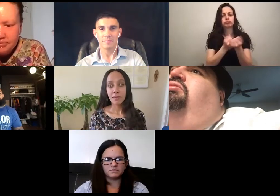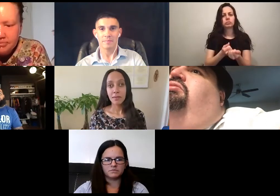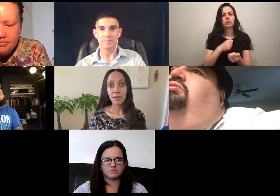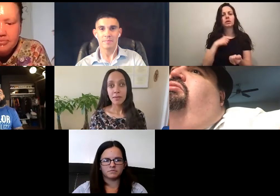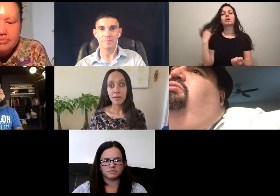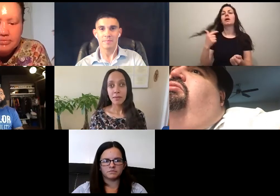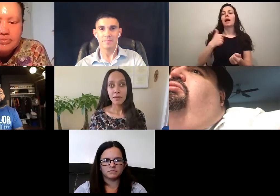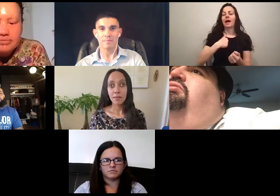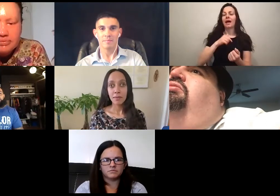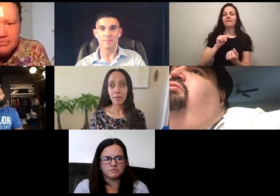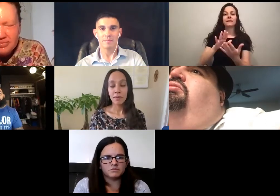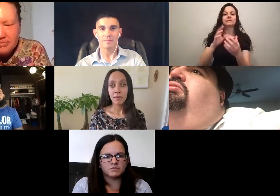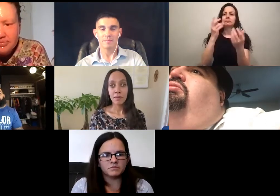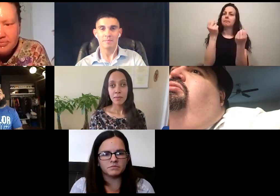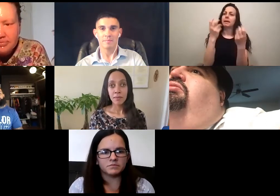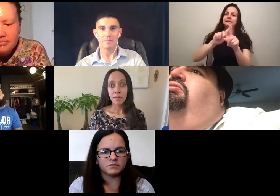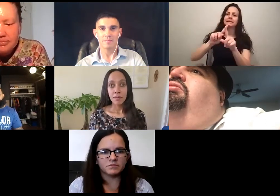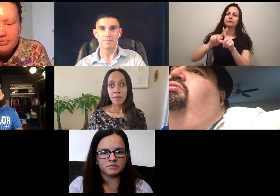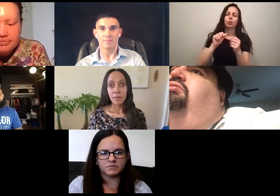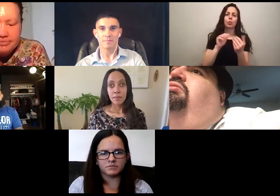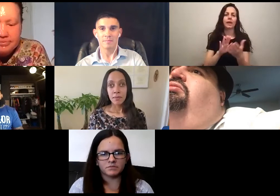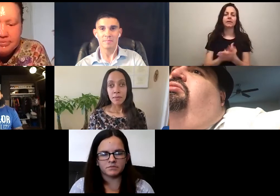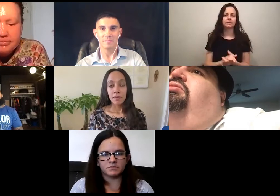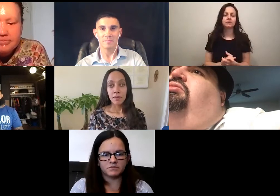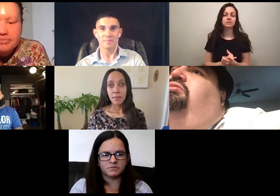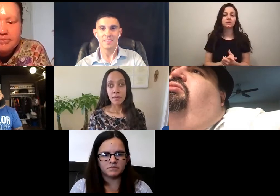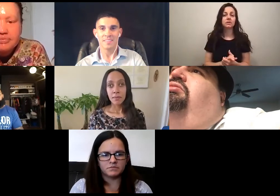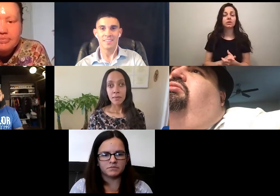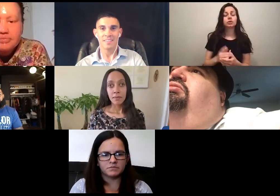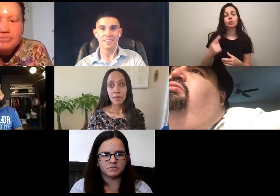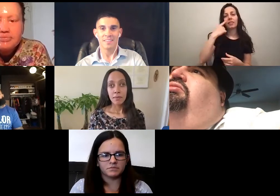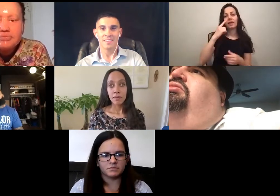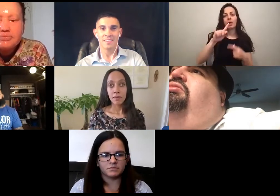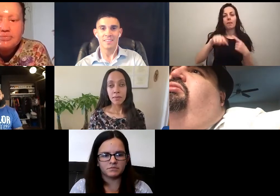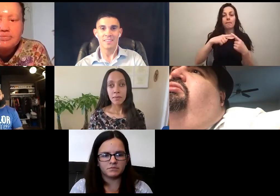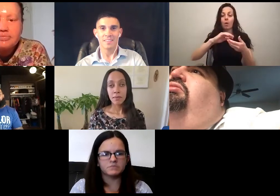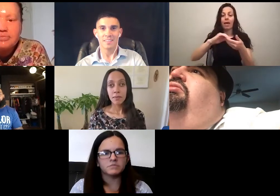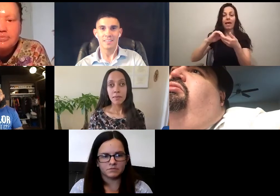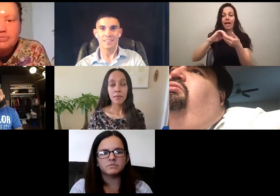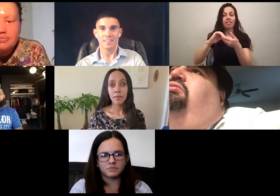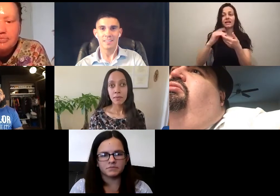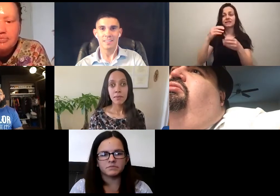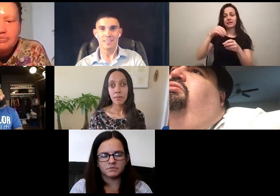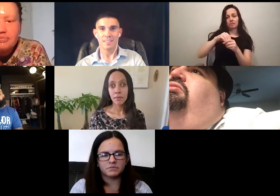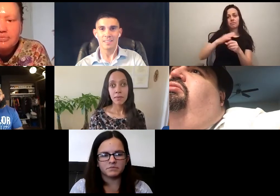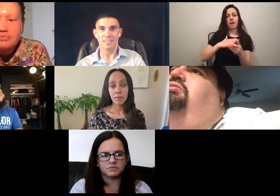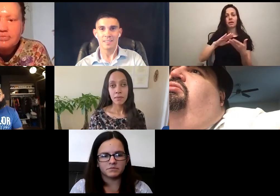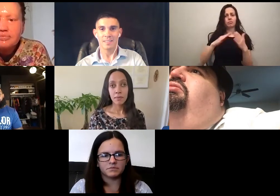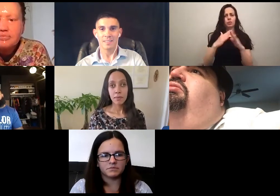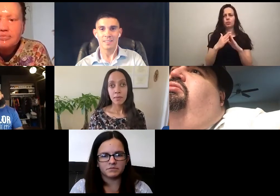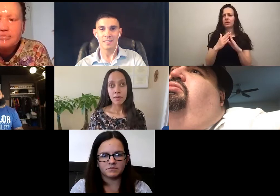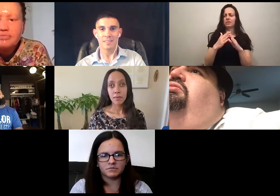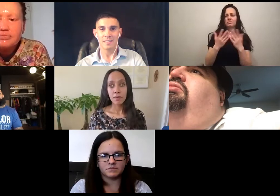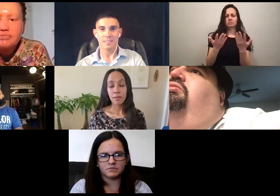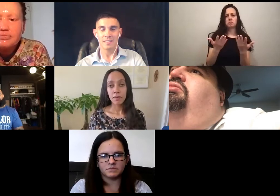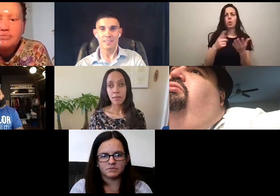what I represent. So when I think about that, I'm thinking of allyship, even in my communities, all around. And what